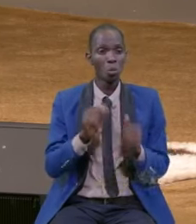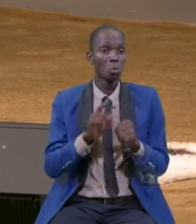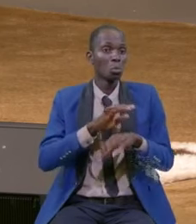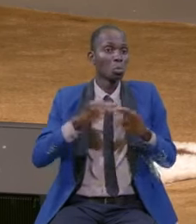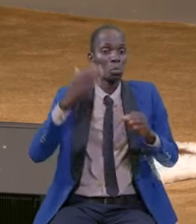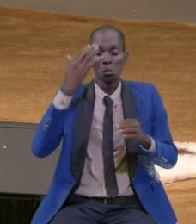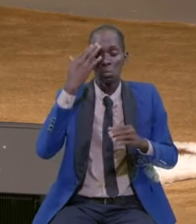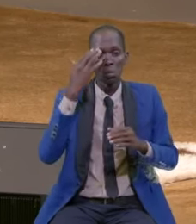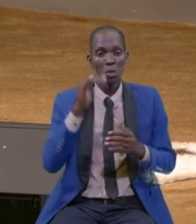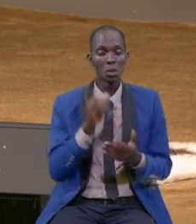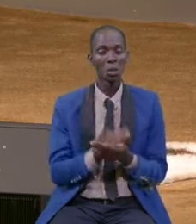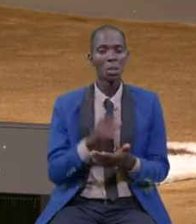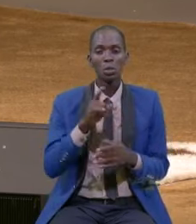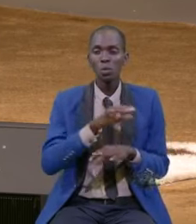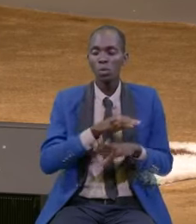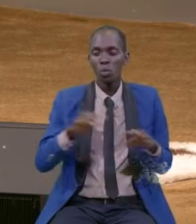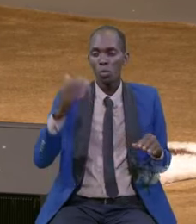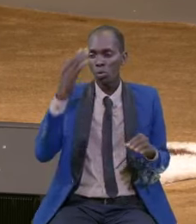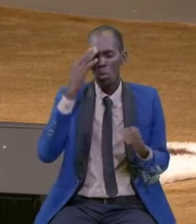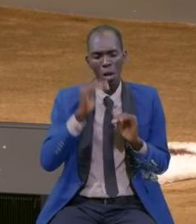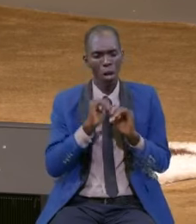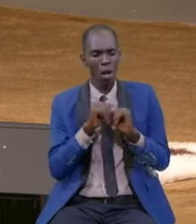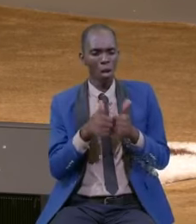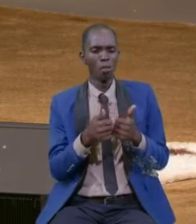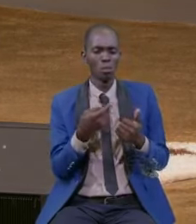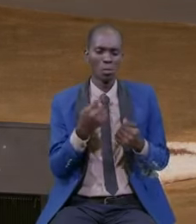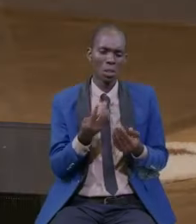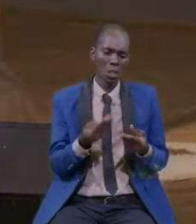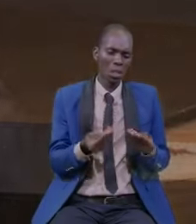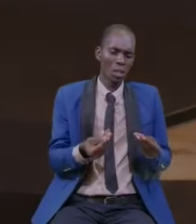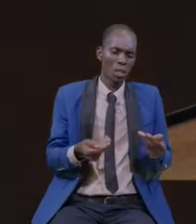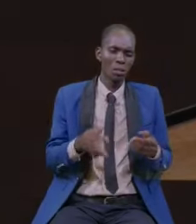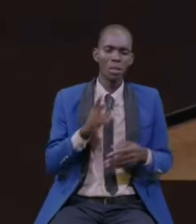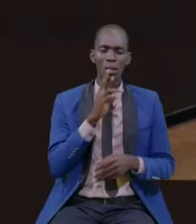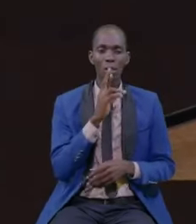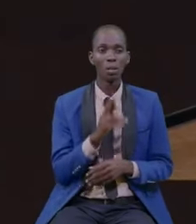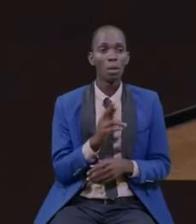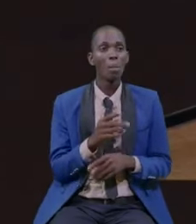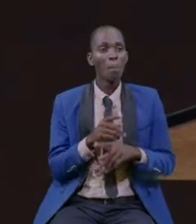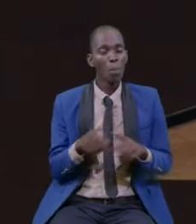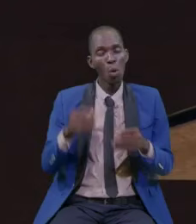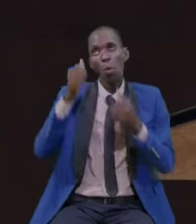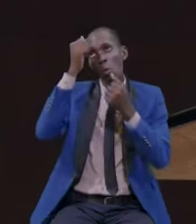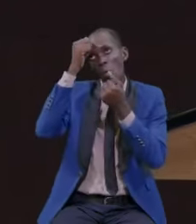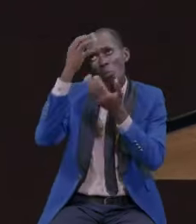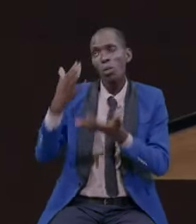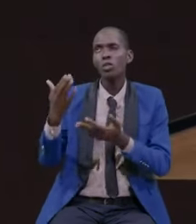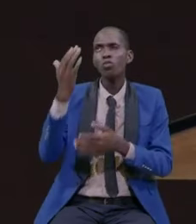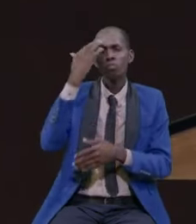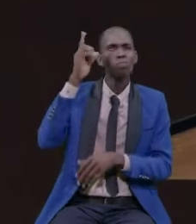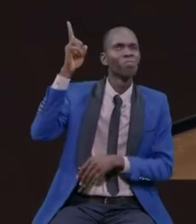even know how the land looked like and he obeyed knowing God cannot tell a